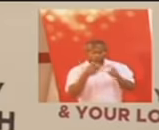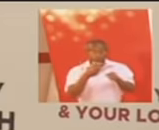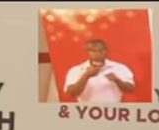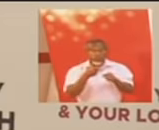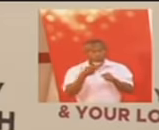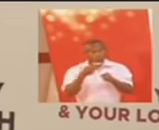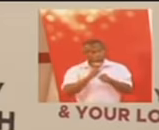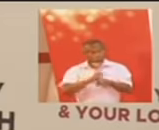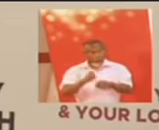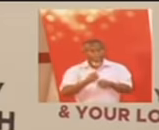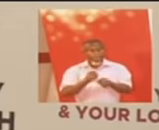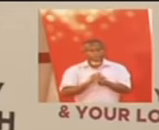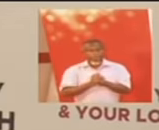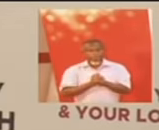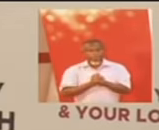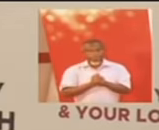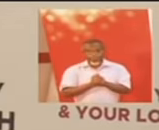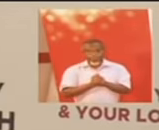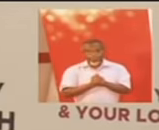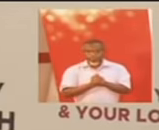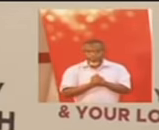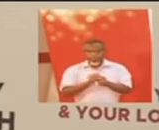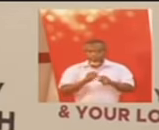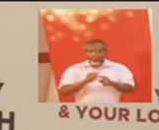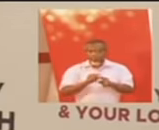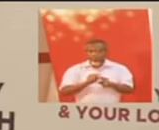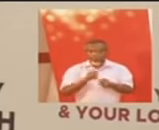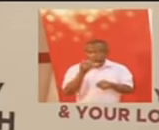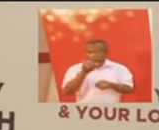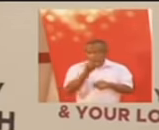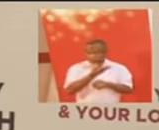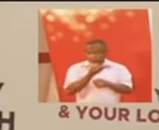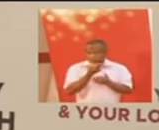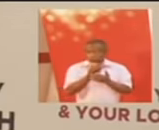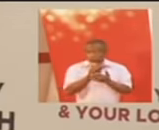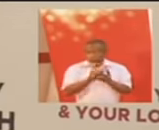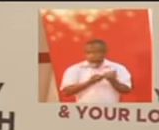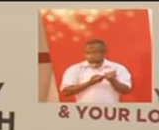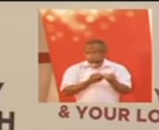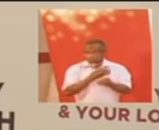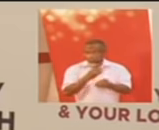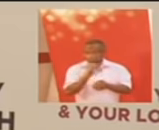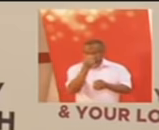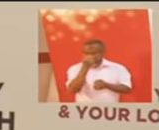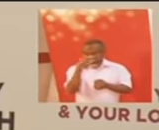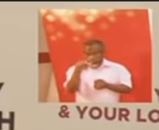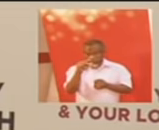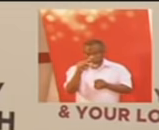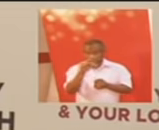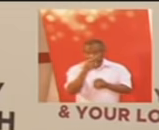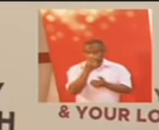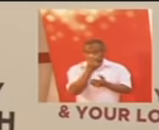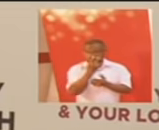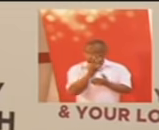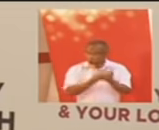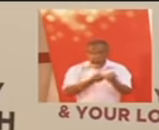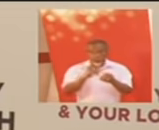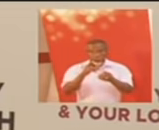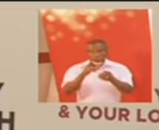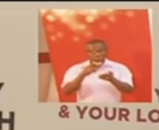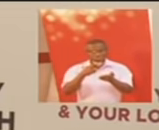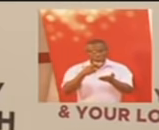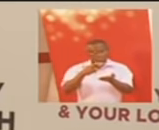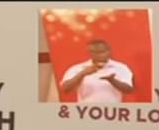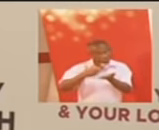commissioned as a step-down facility. Now, both of these facilities were being rented, so there was a cost to the Ministry of Health